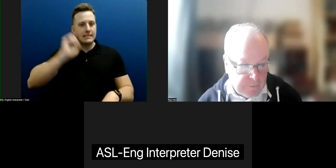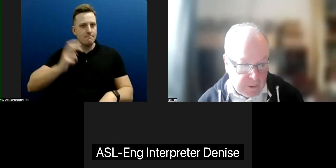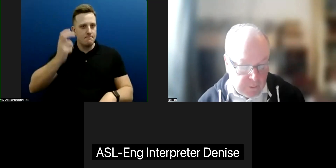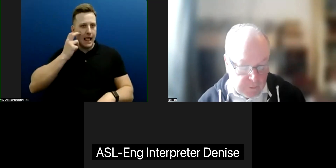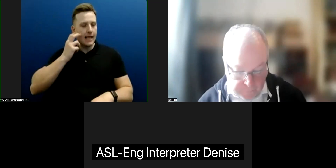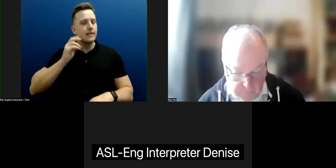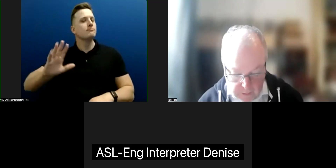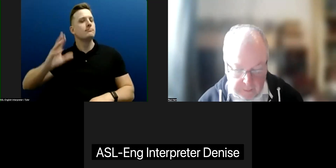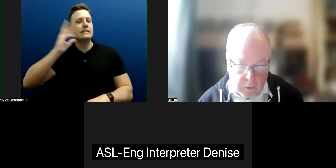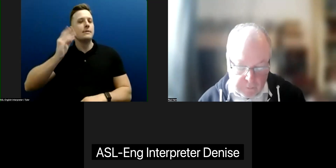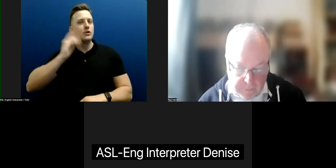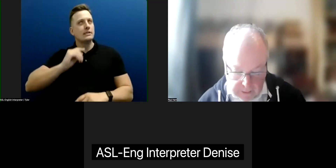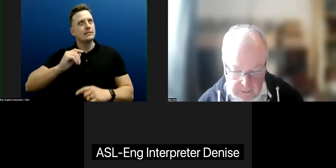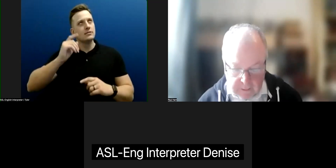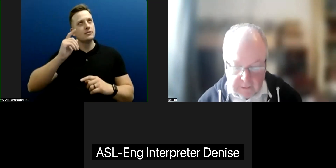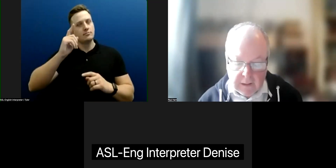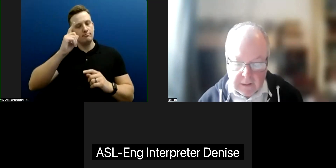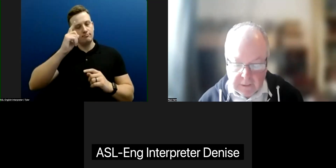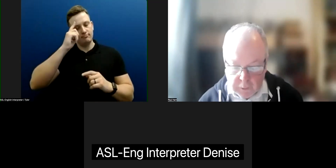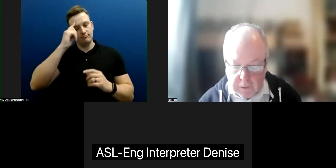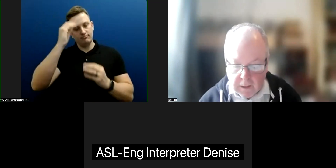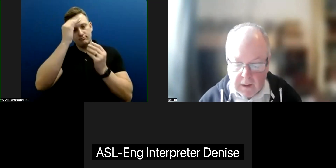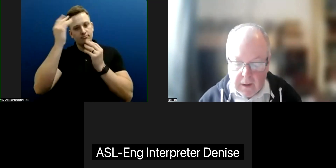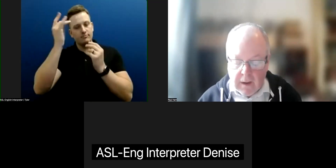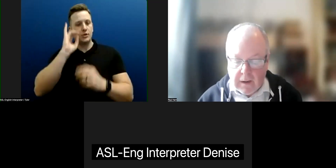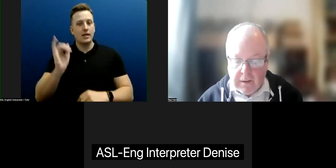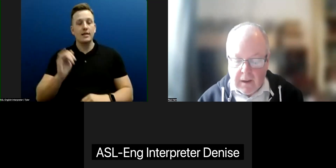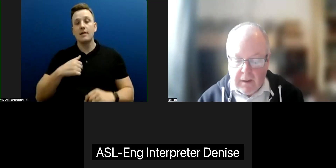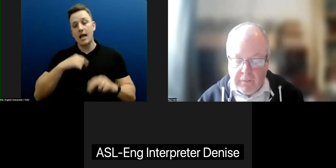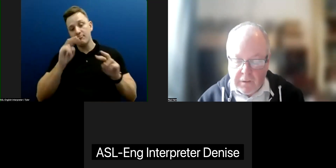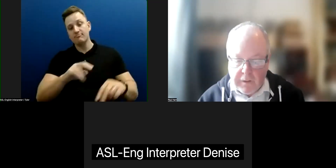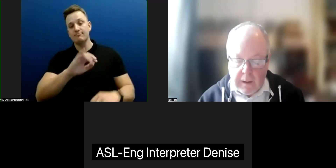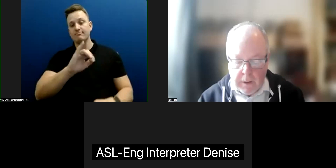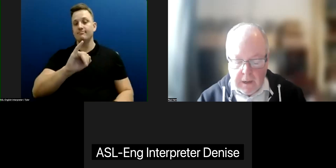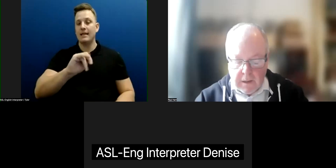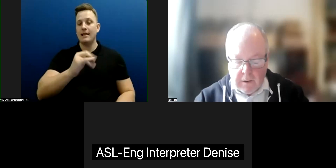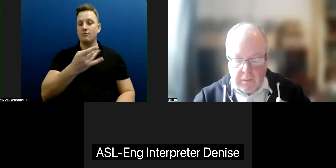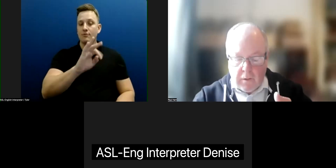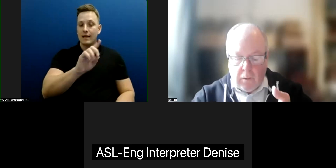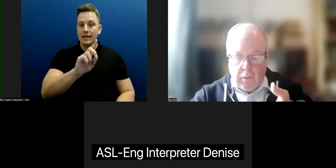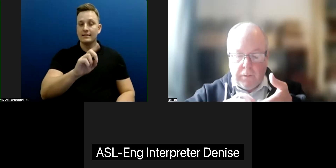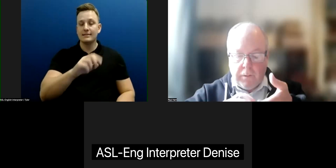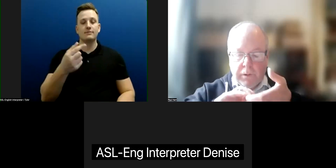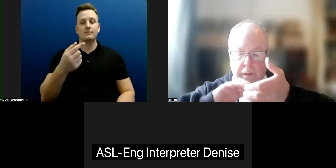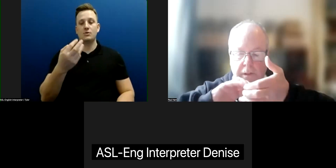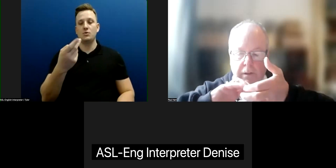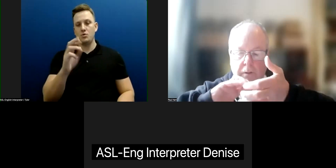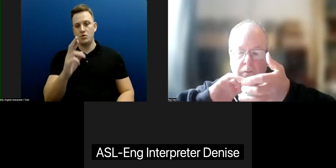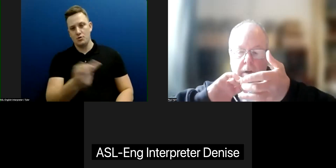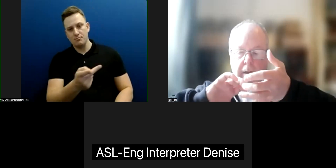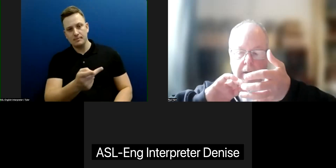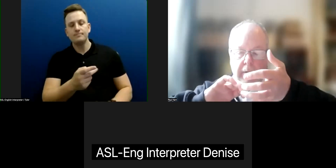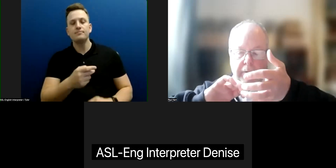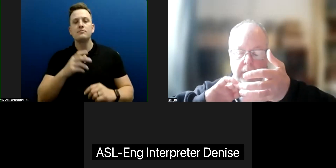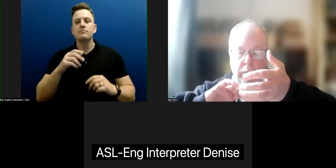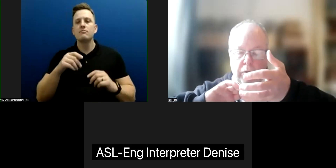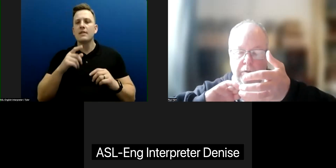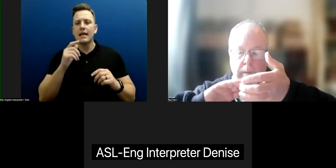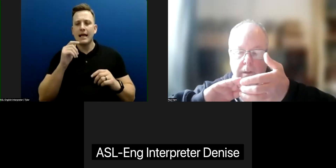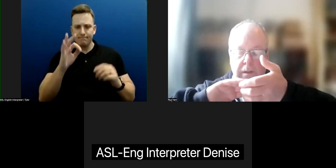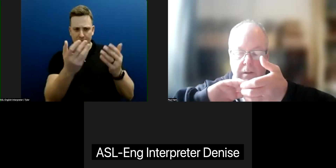this video of Ingrid and Gunnar, and if you separate out all those subtle